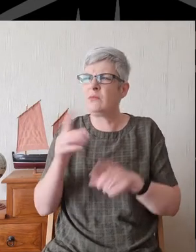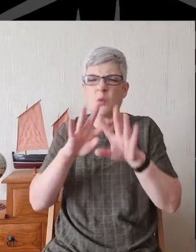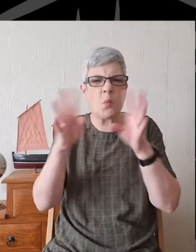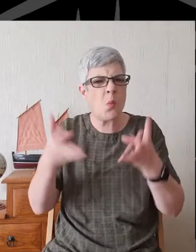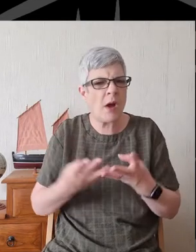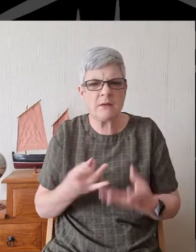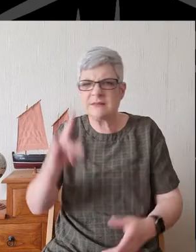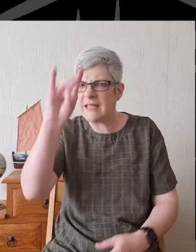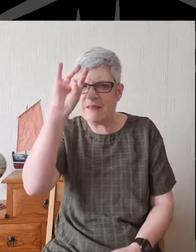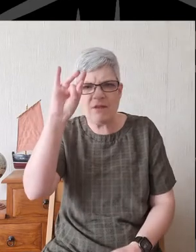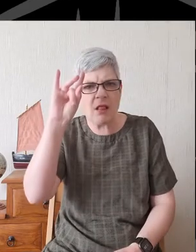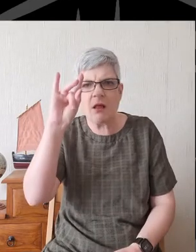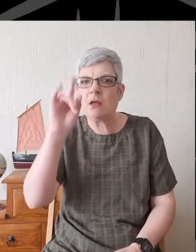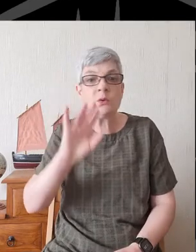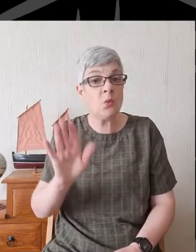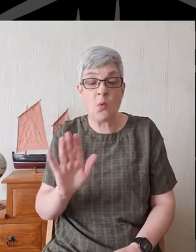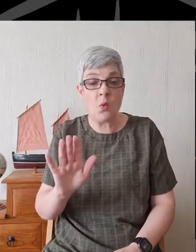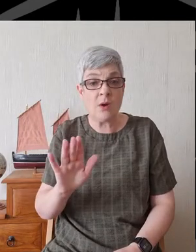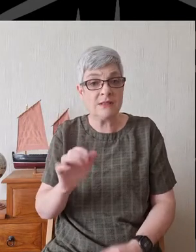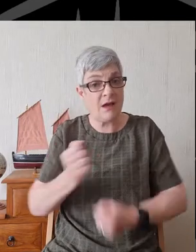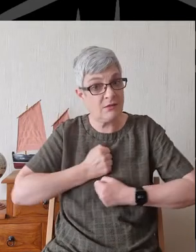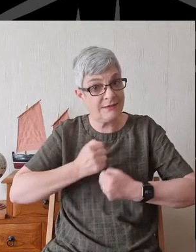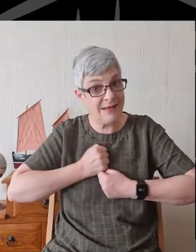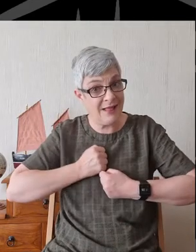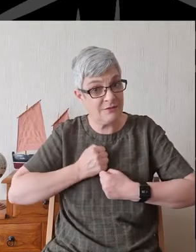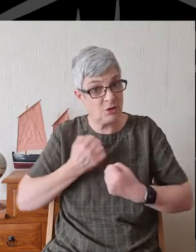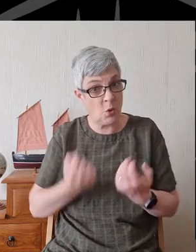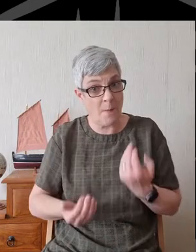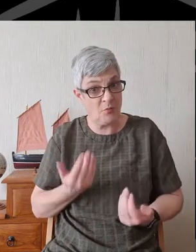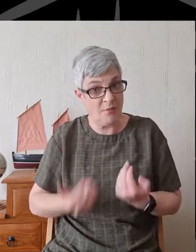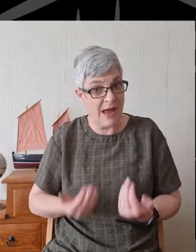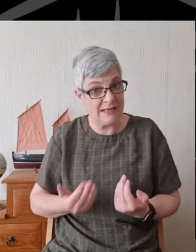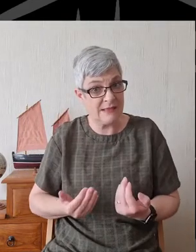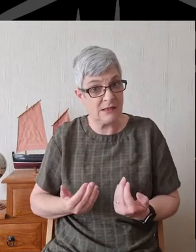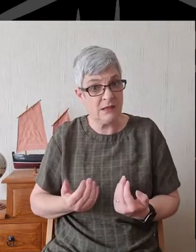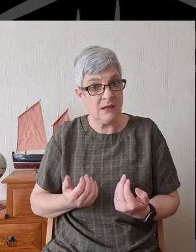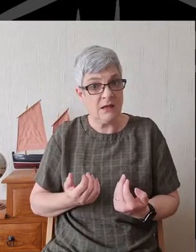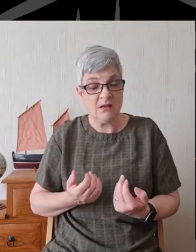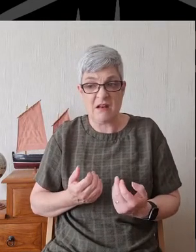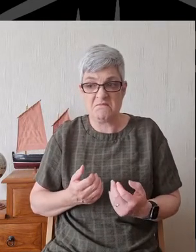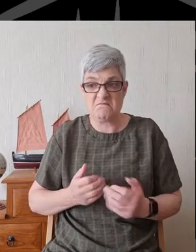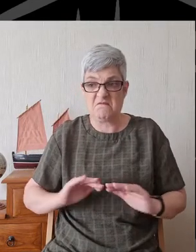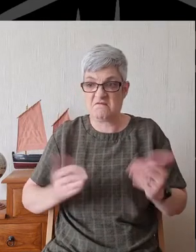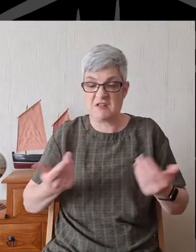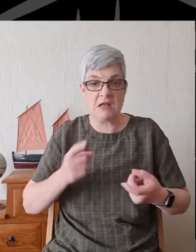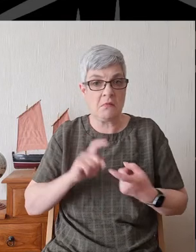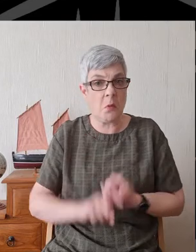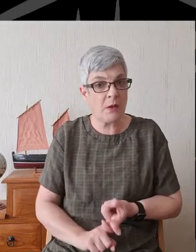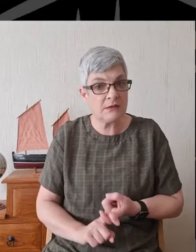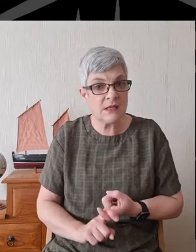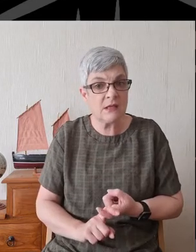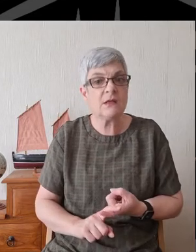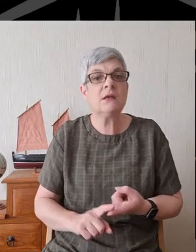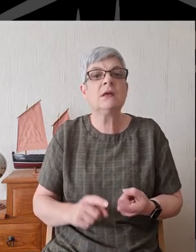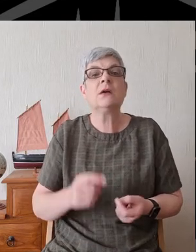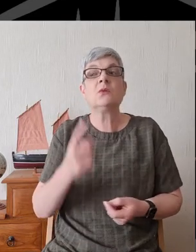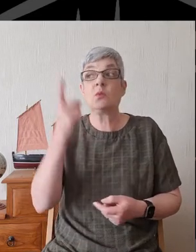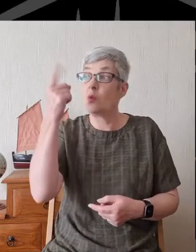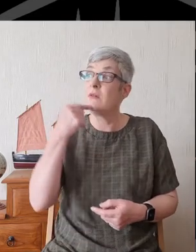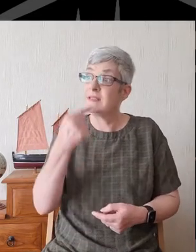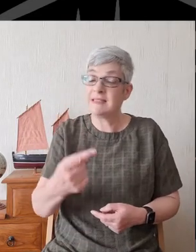us, but in our own compromises, our own lack of loyalty. So, when God says, love your enemy,